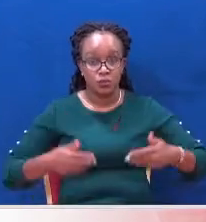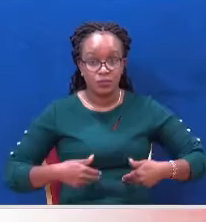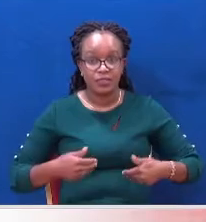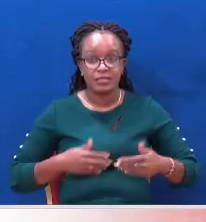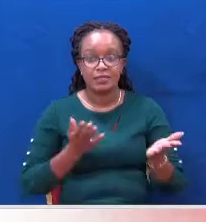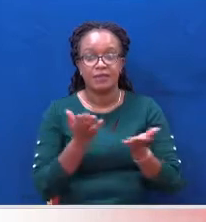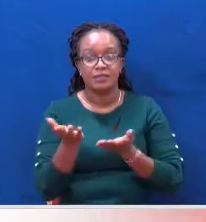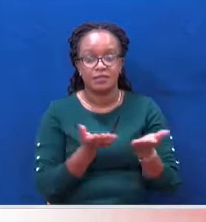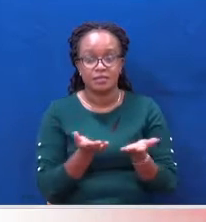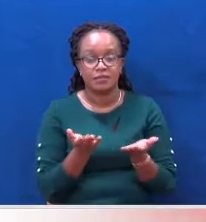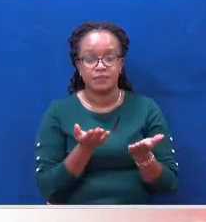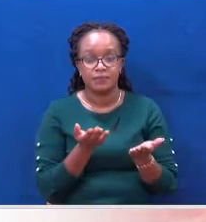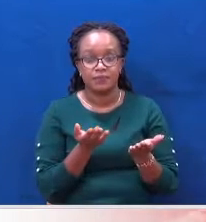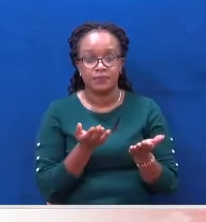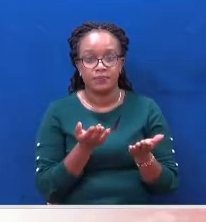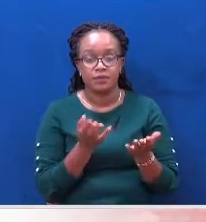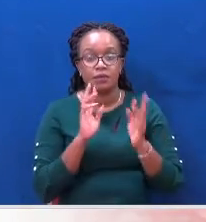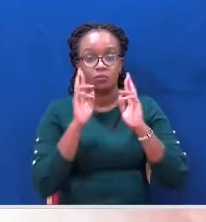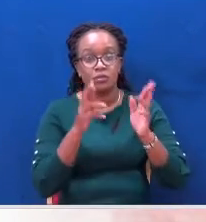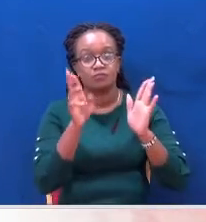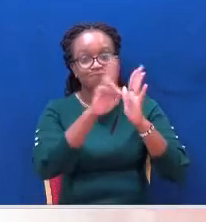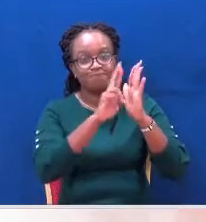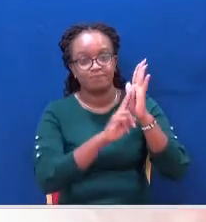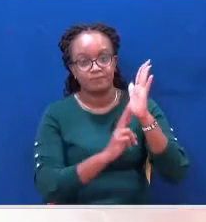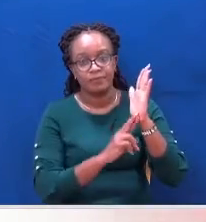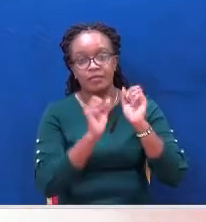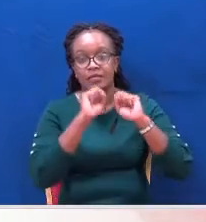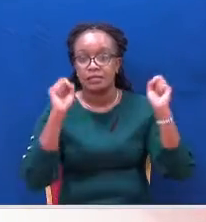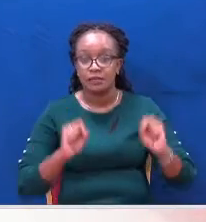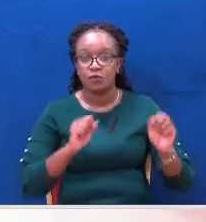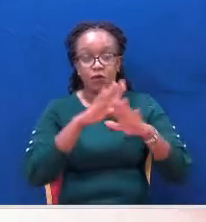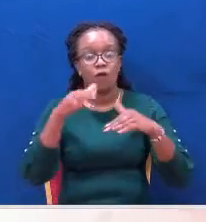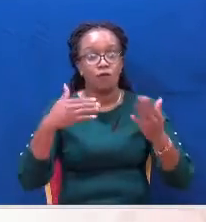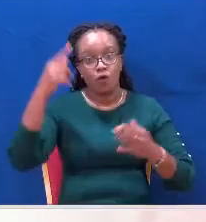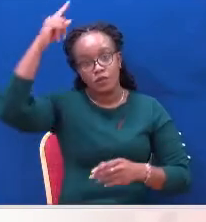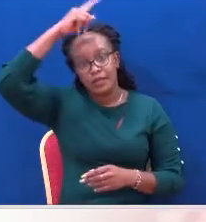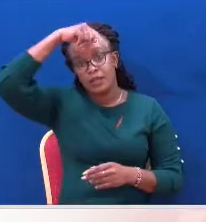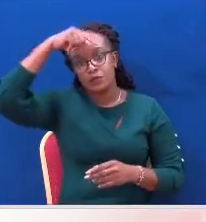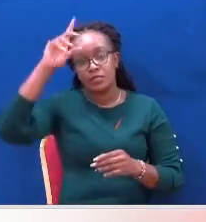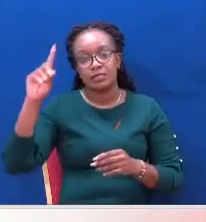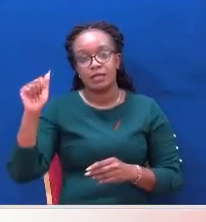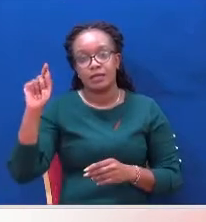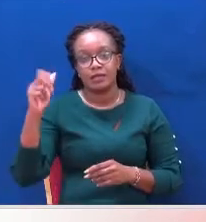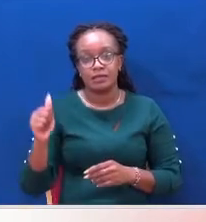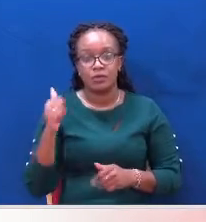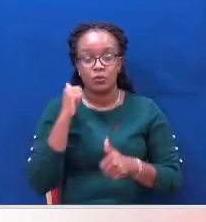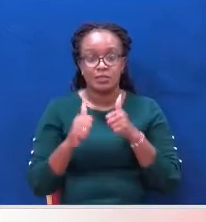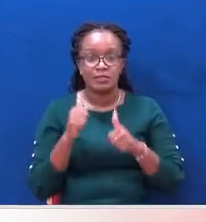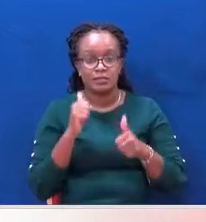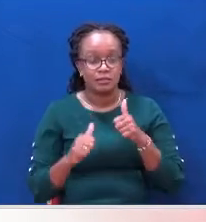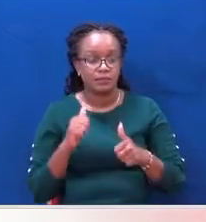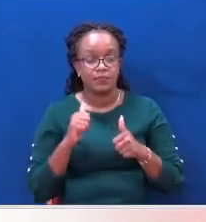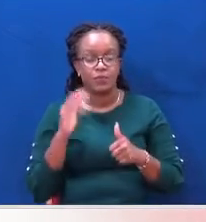repository system of all graduates' data, which